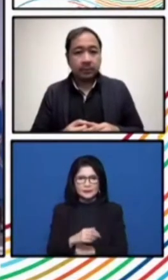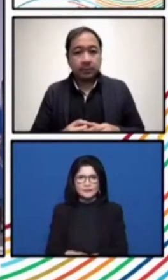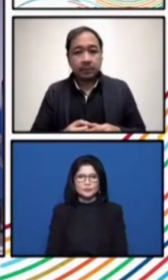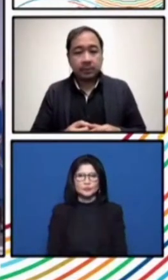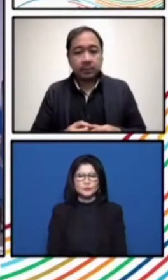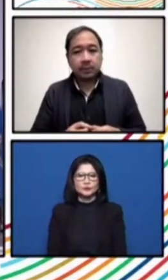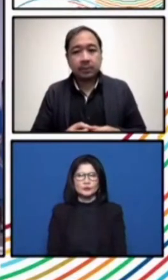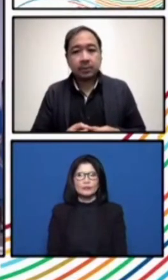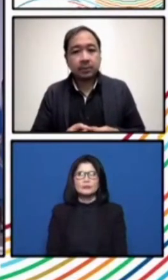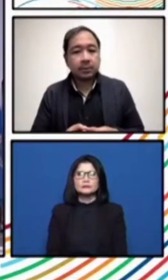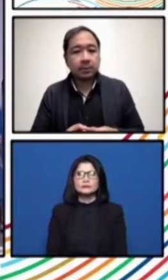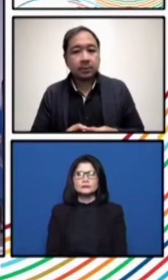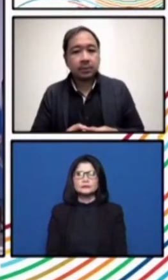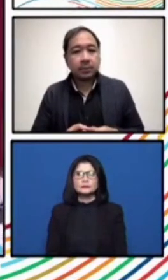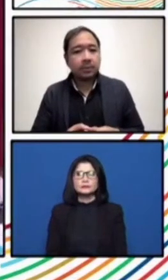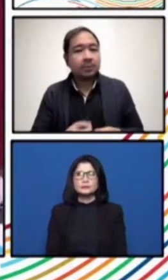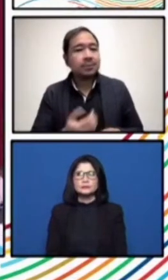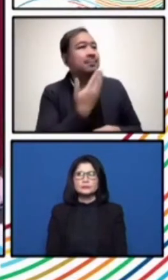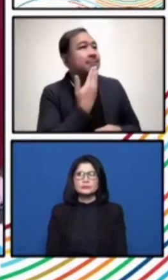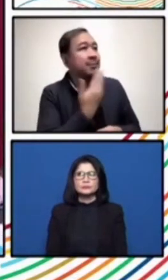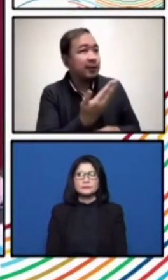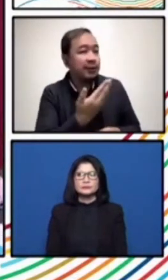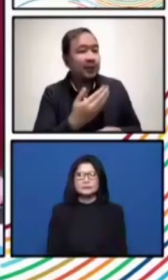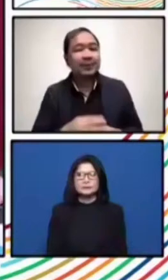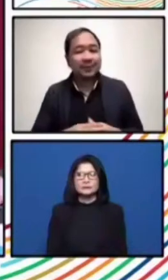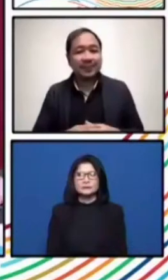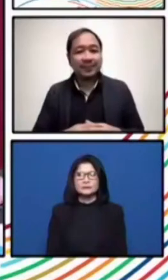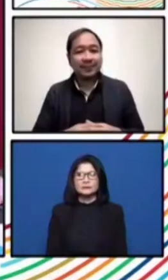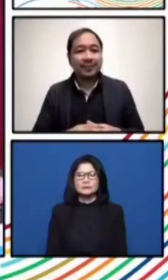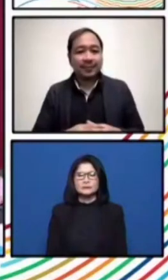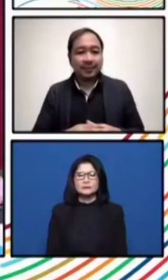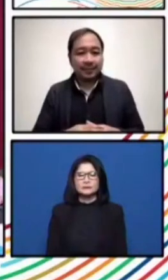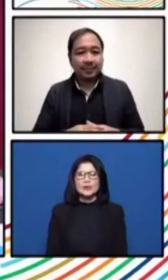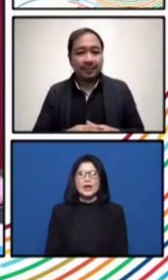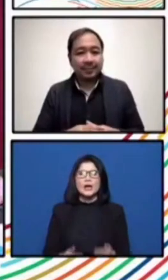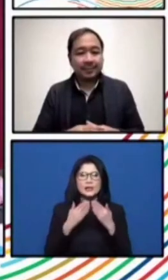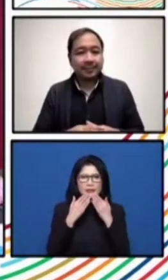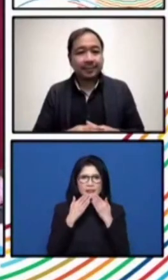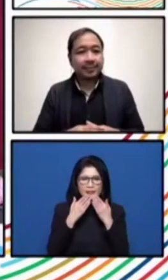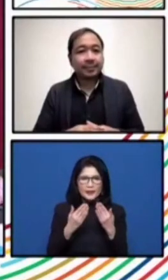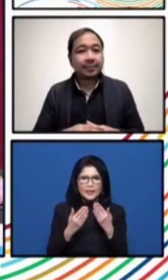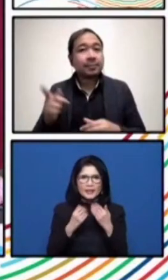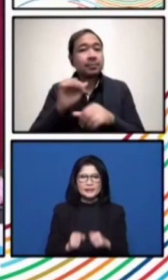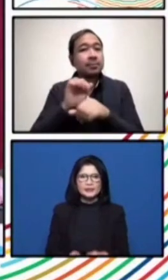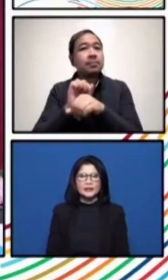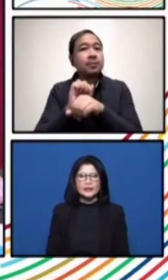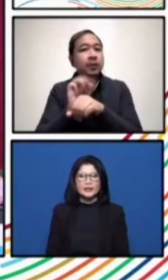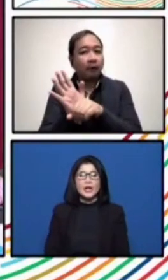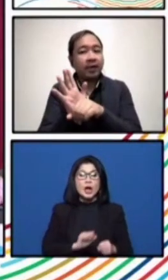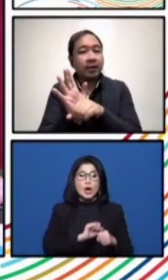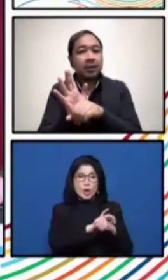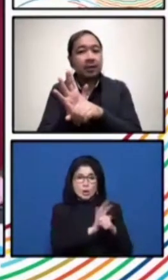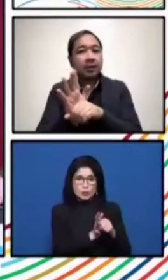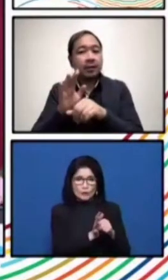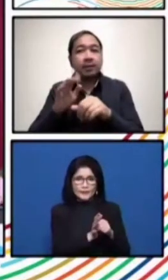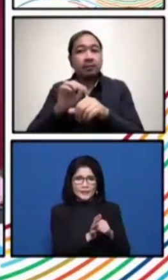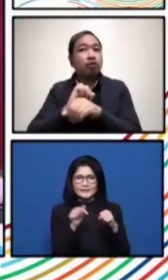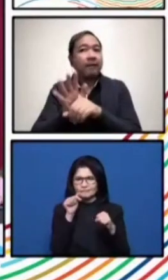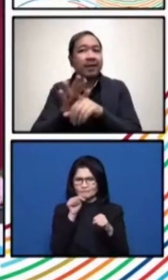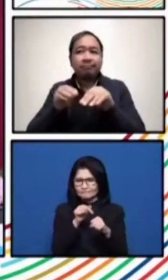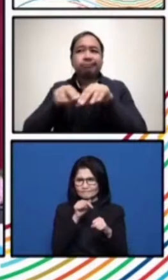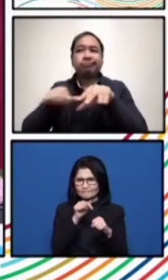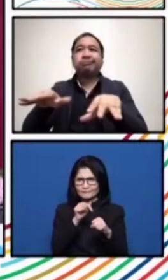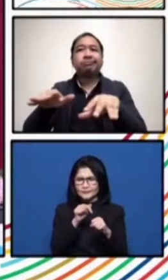thank you madam chair to the covid-19 pandemic accelerated